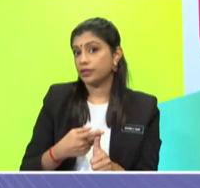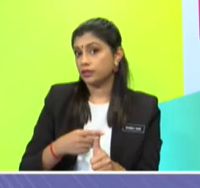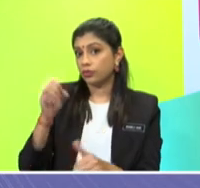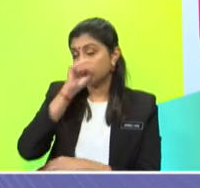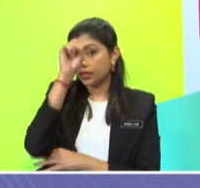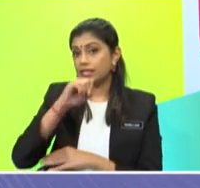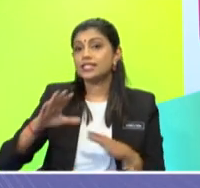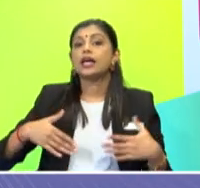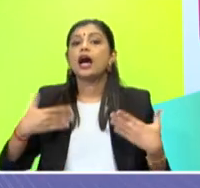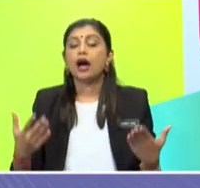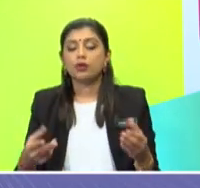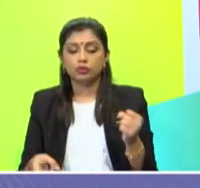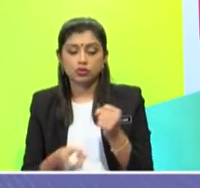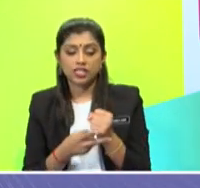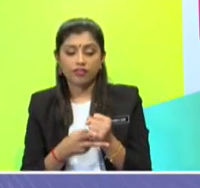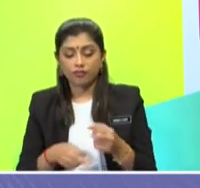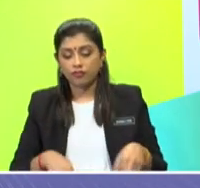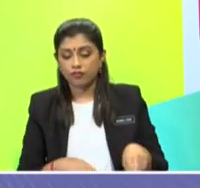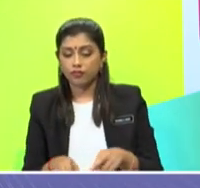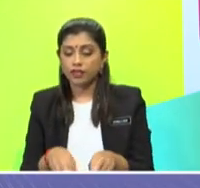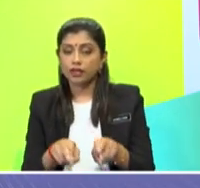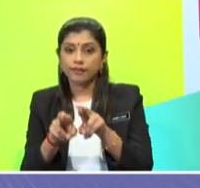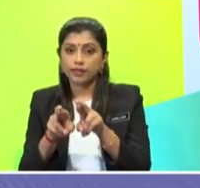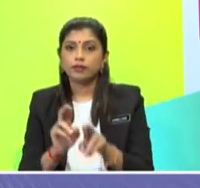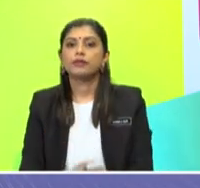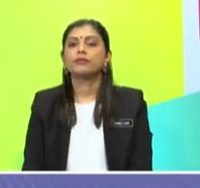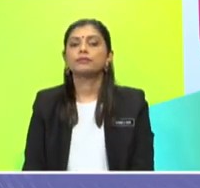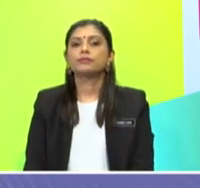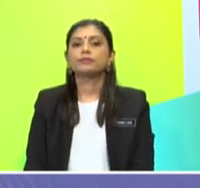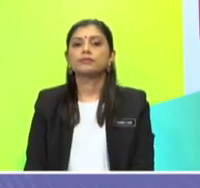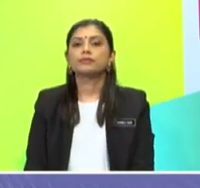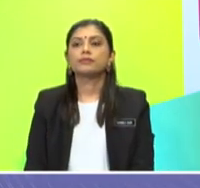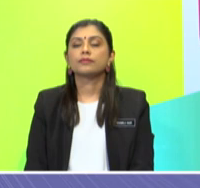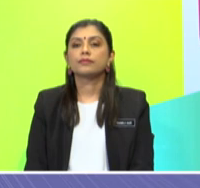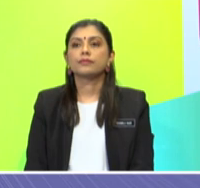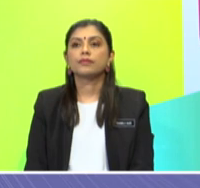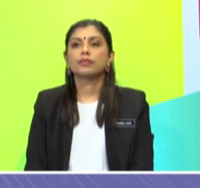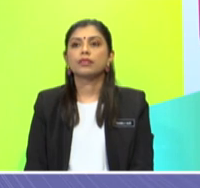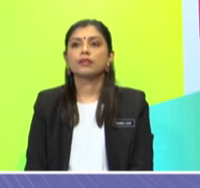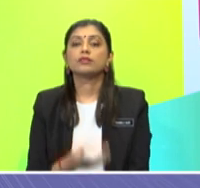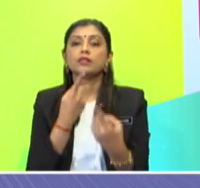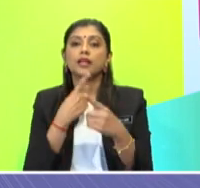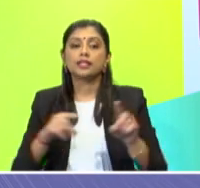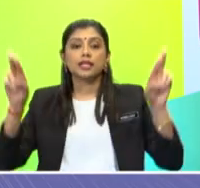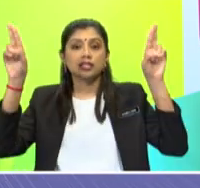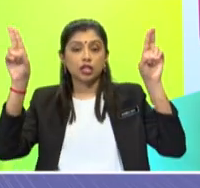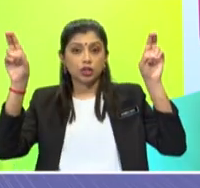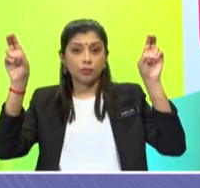So when you have the question, you must have the answer. So the answer is from topic sentence. Remember, three colors.